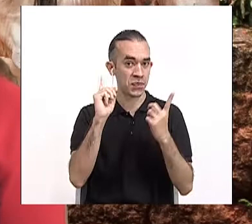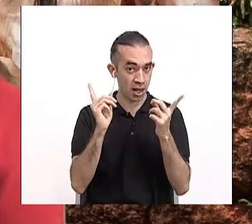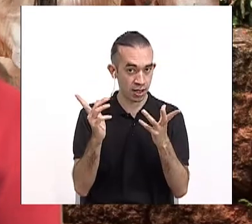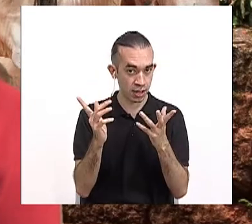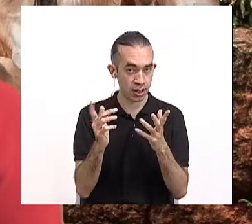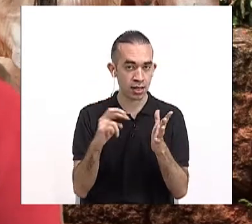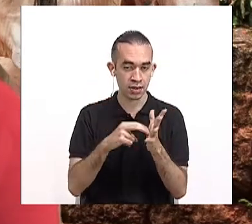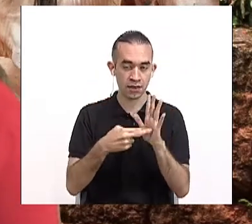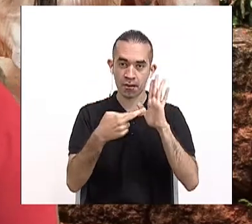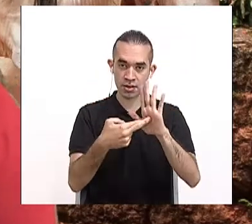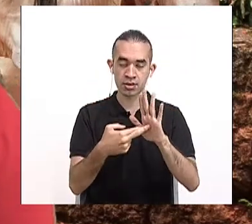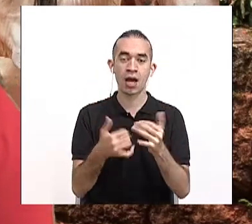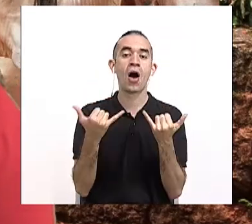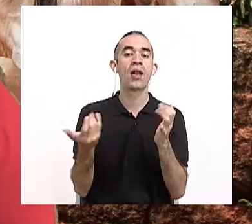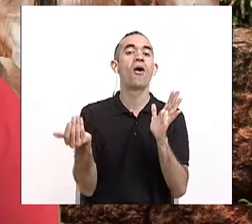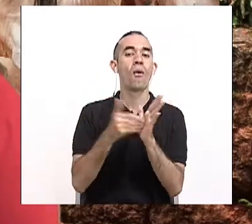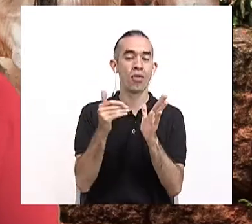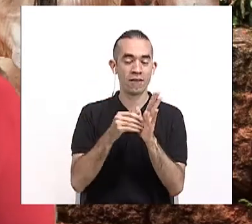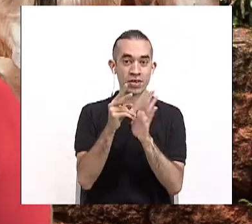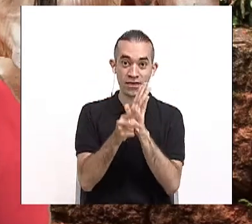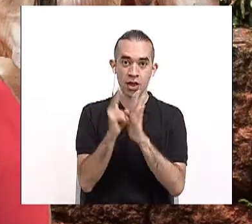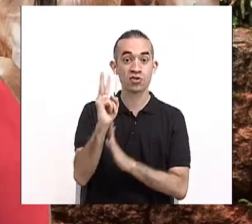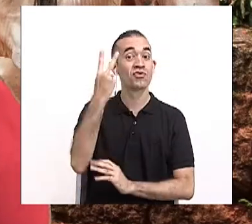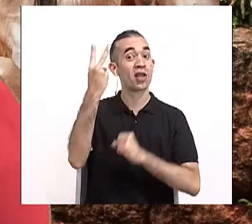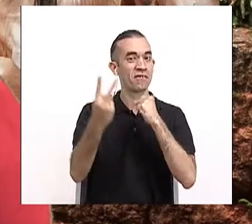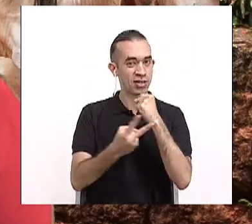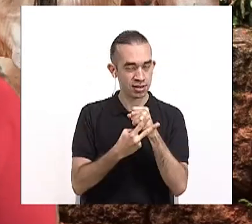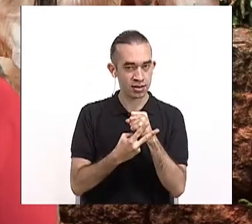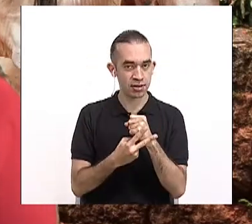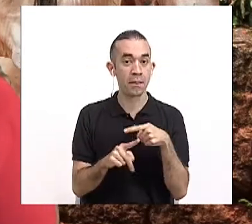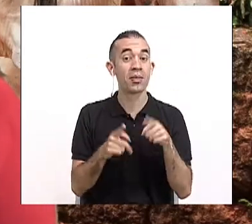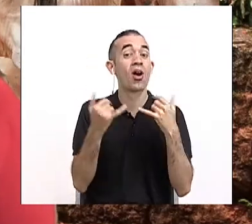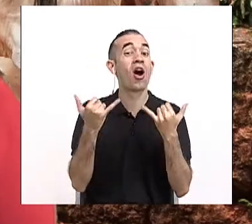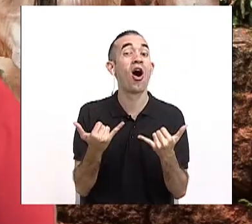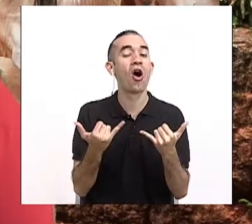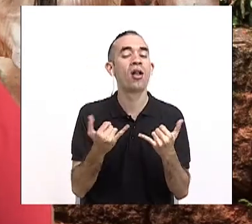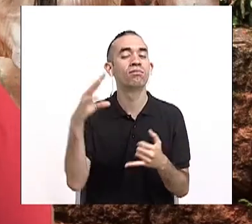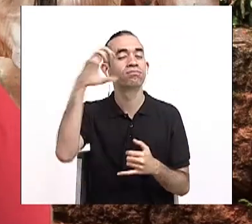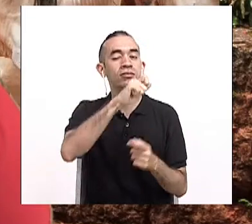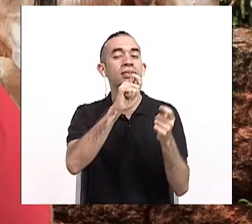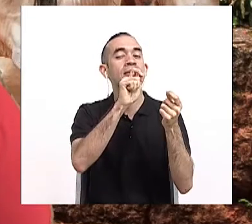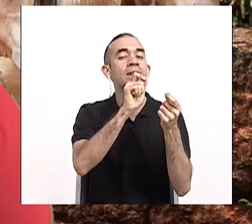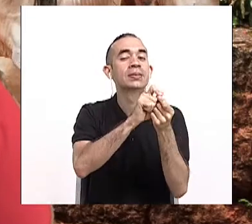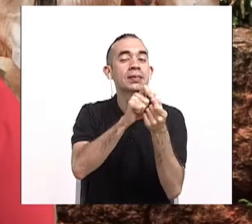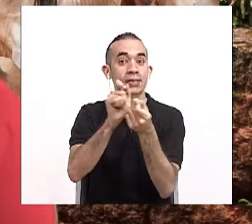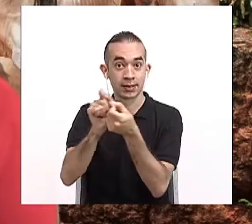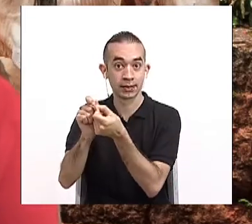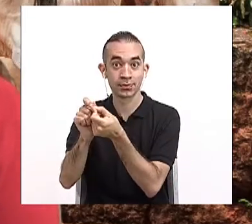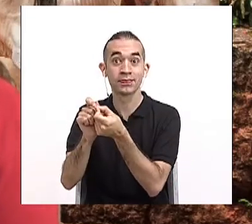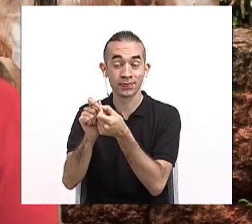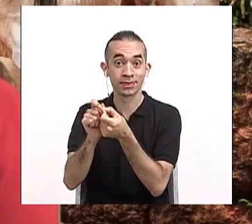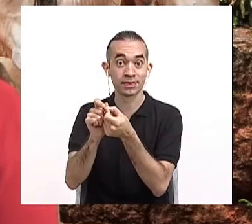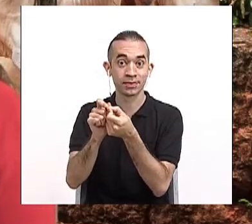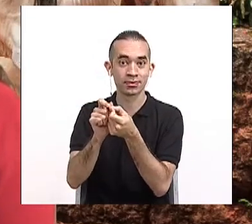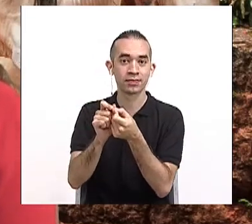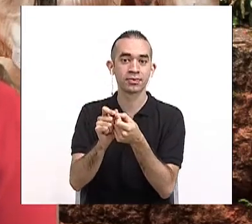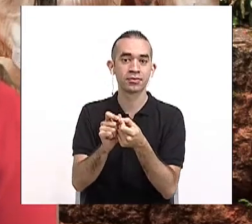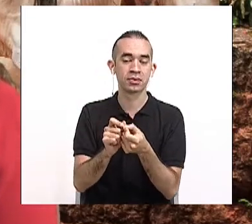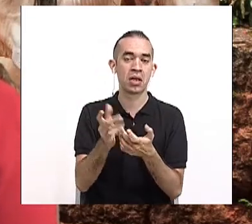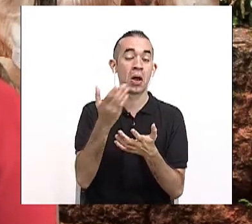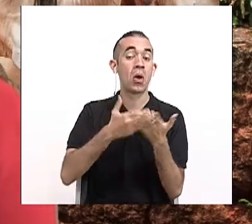goals in a pacific and progressive manner. Okay, very good,